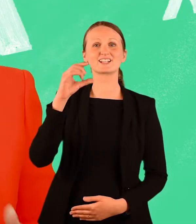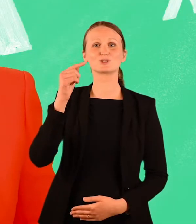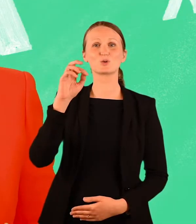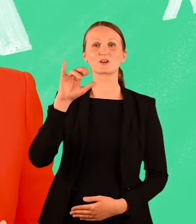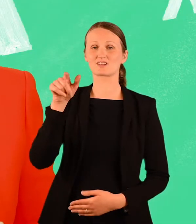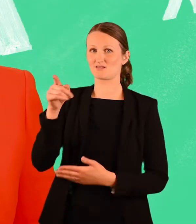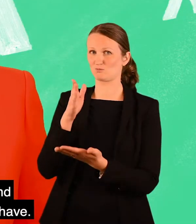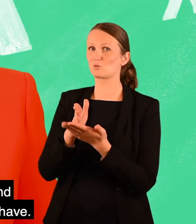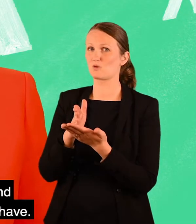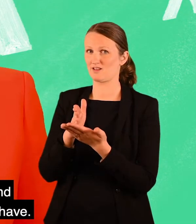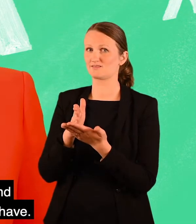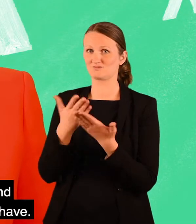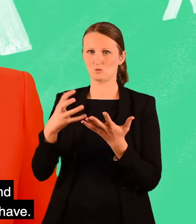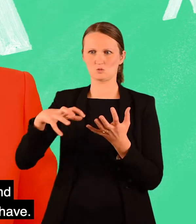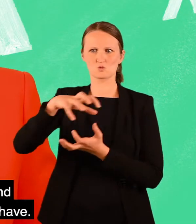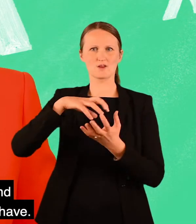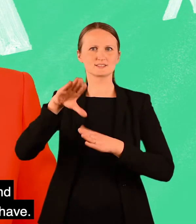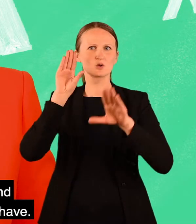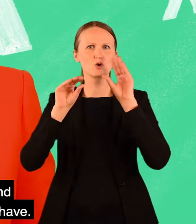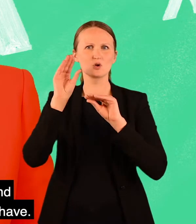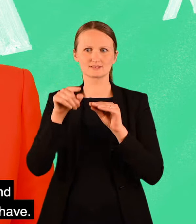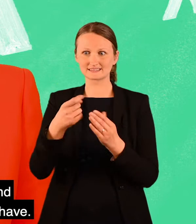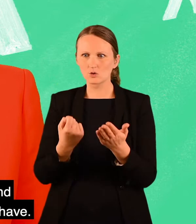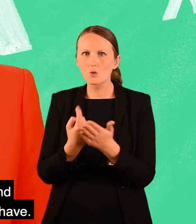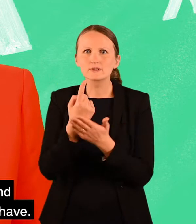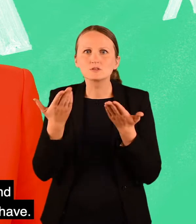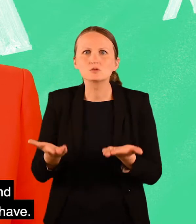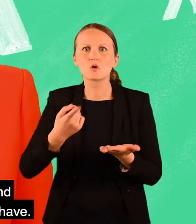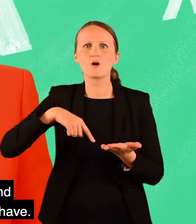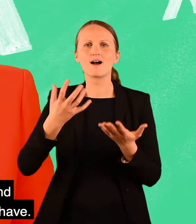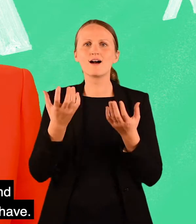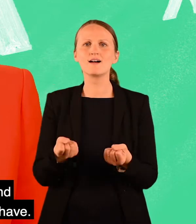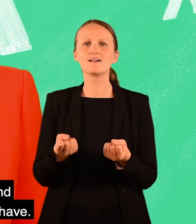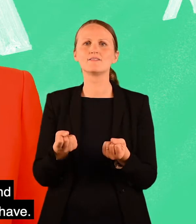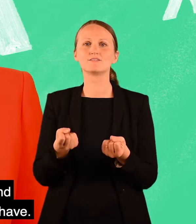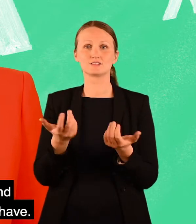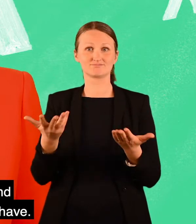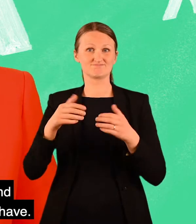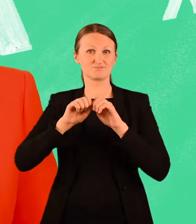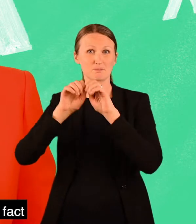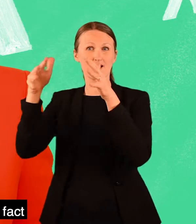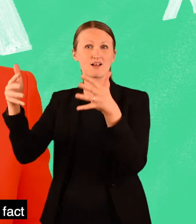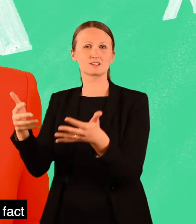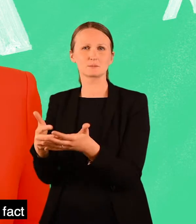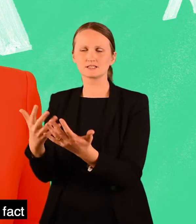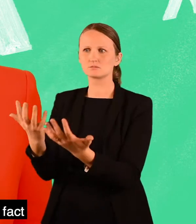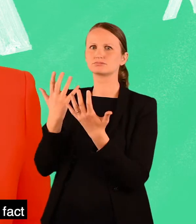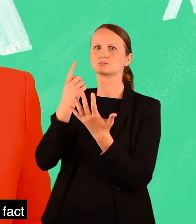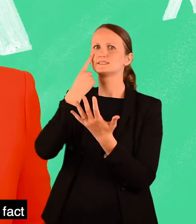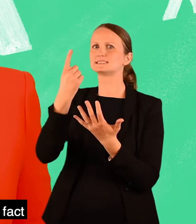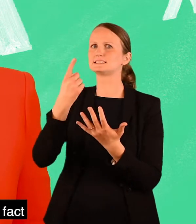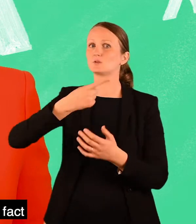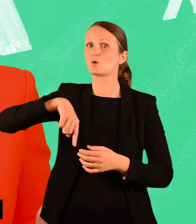Victoria is right, both about the learning crisis and the significant opportunity we now have. The pandemic has